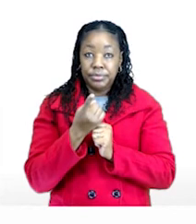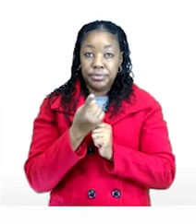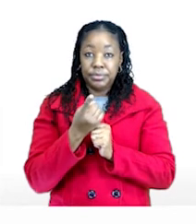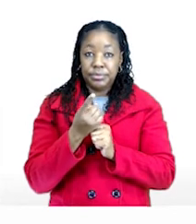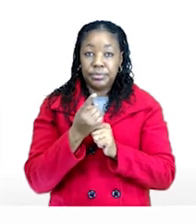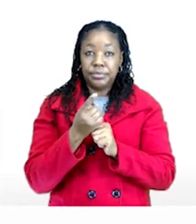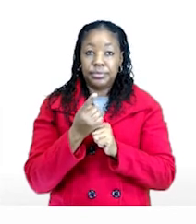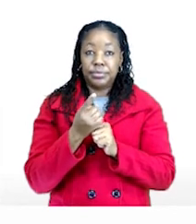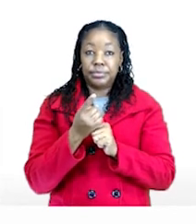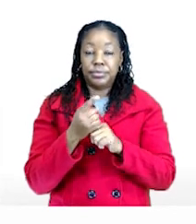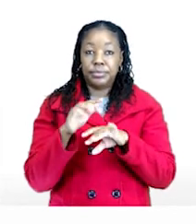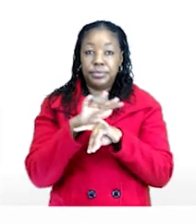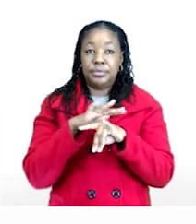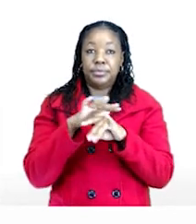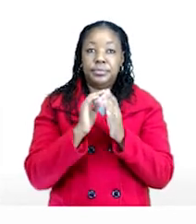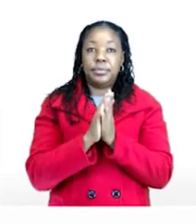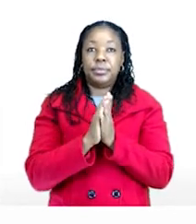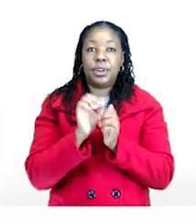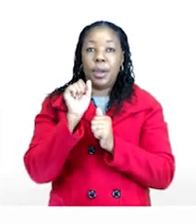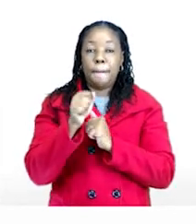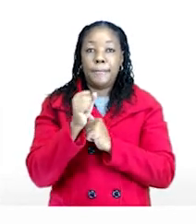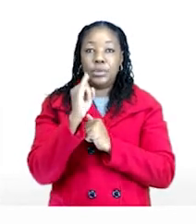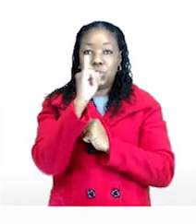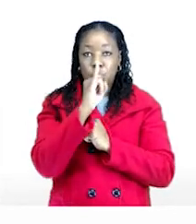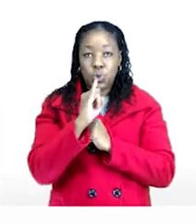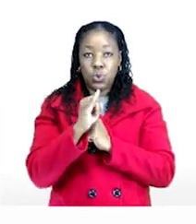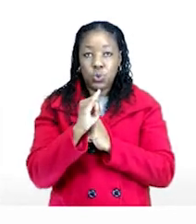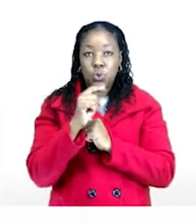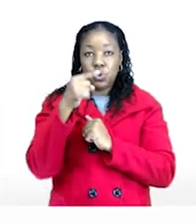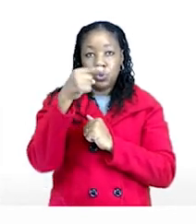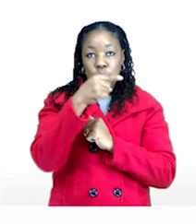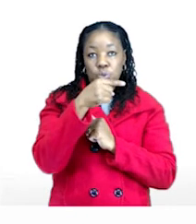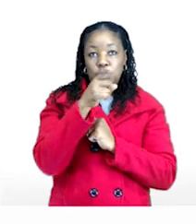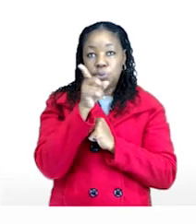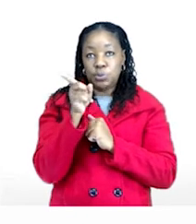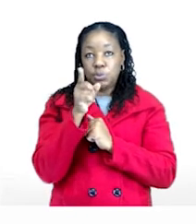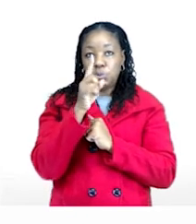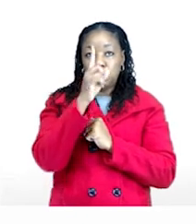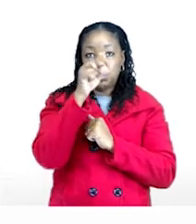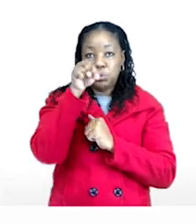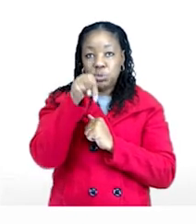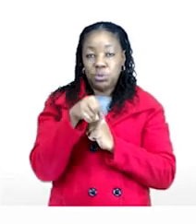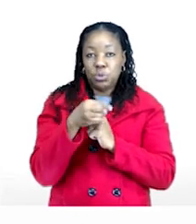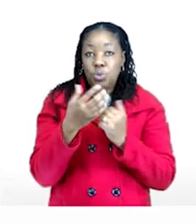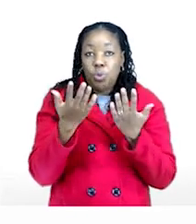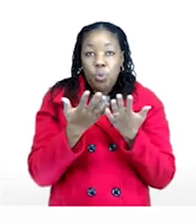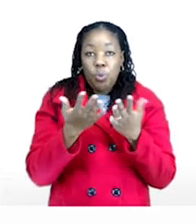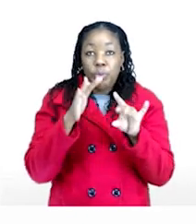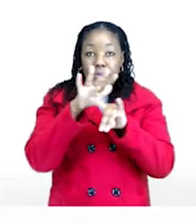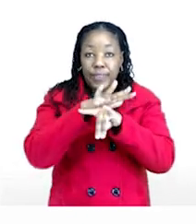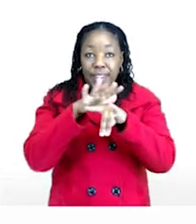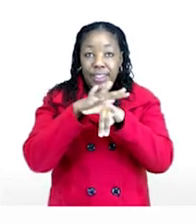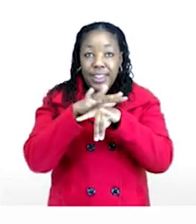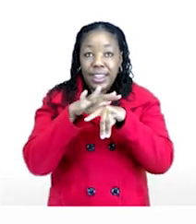says, draw arrows to show which way the animals are looking, and then